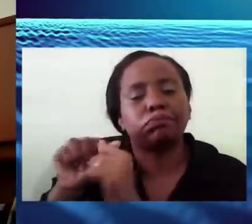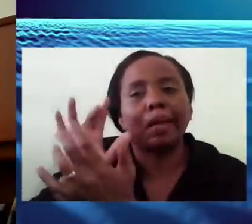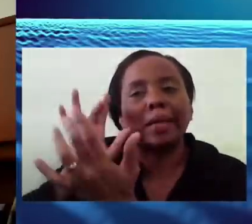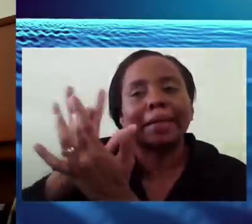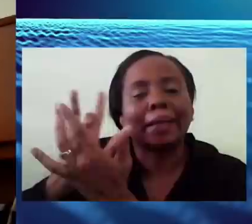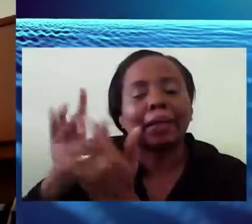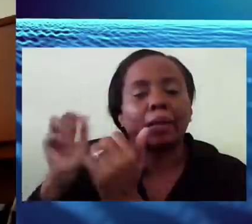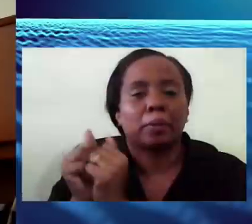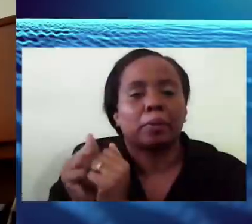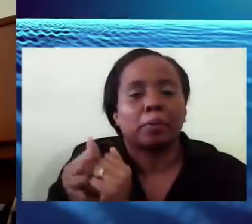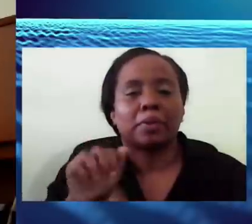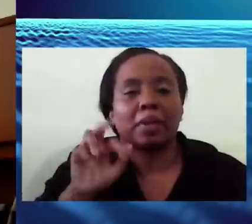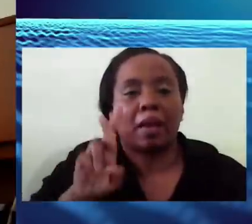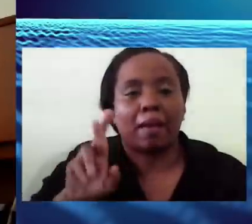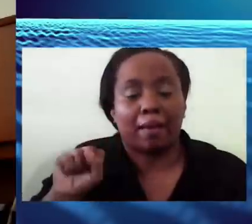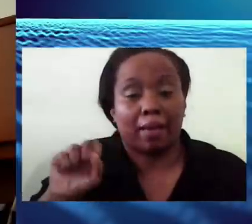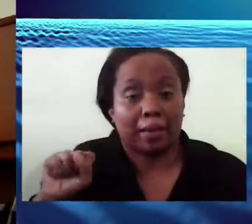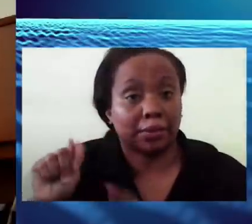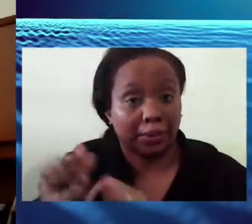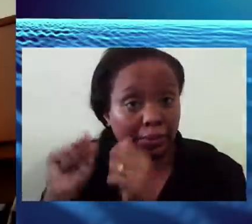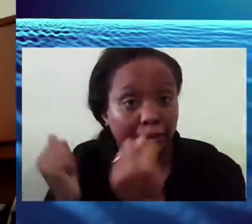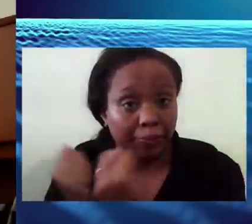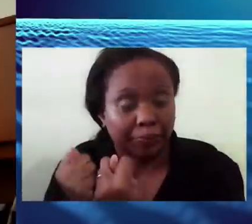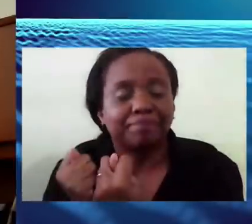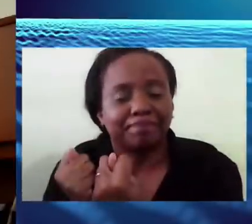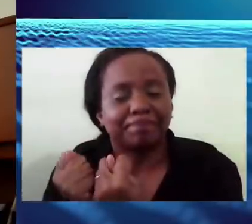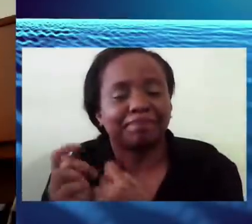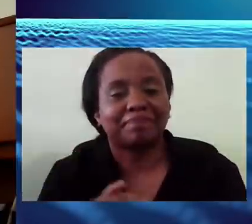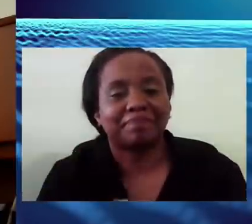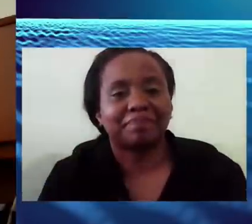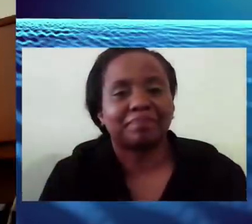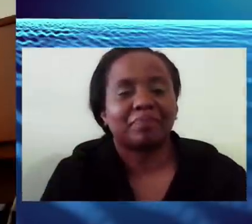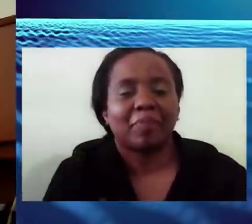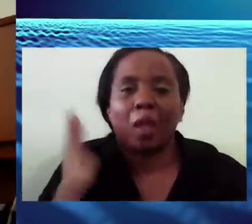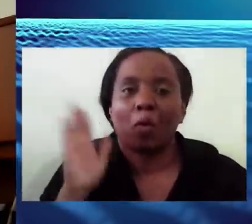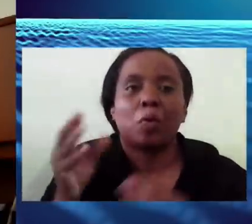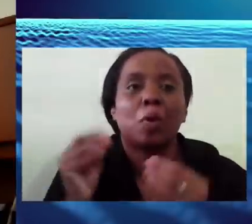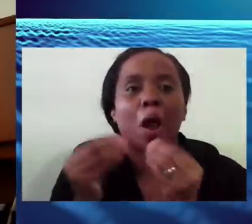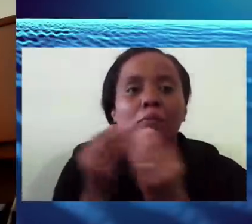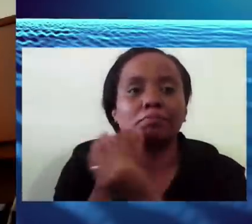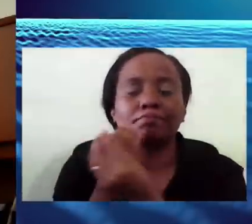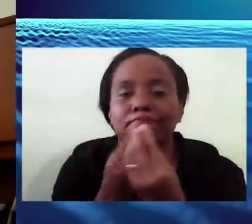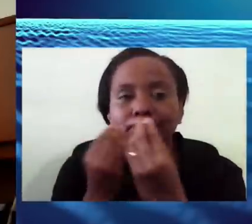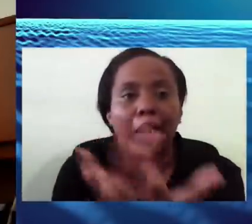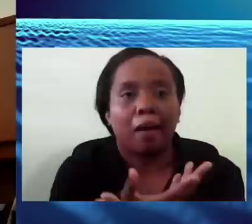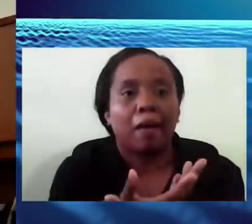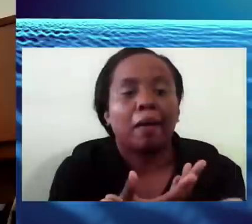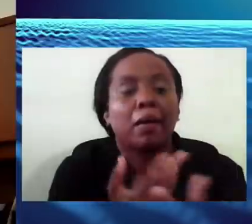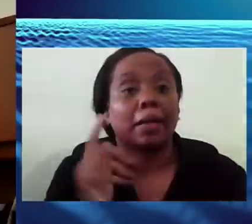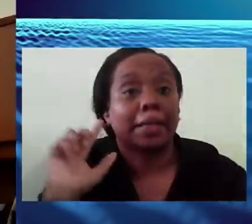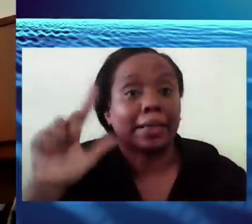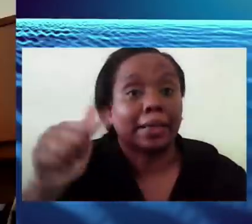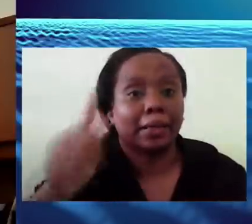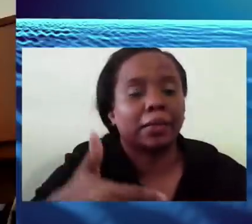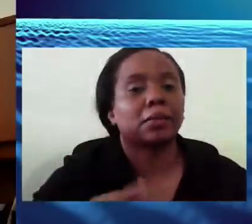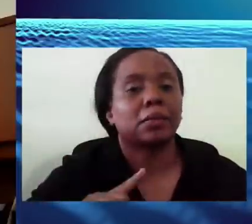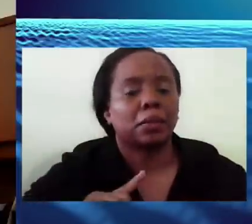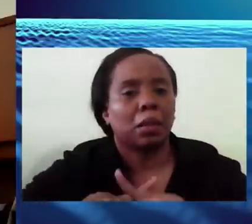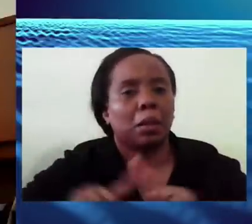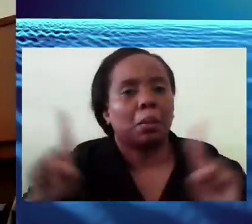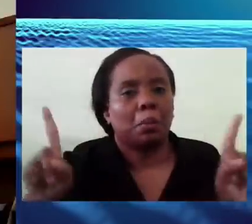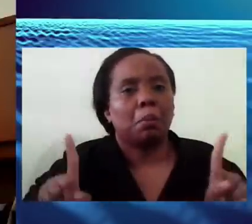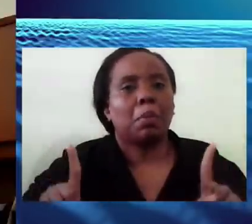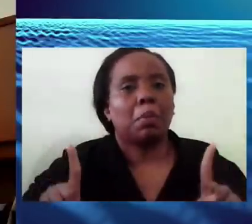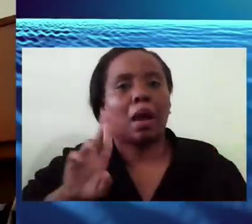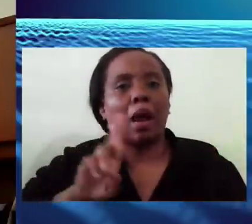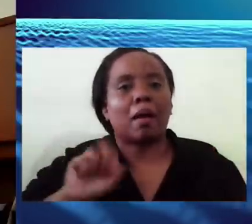security systems team, and there will be some further update in due course, but they will very much be the anchor